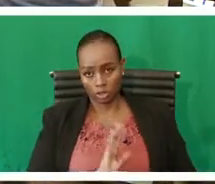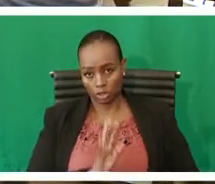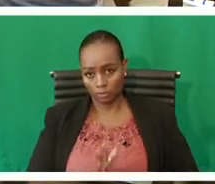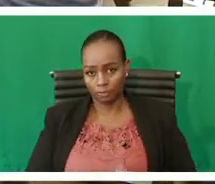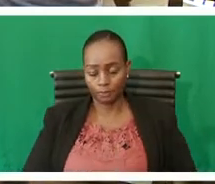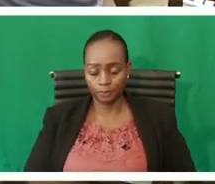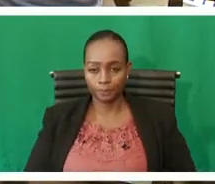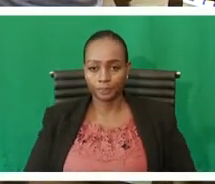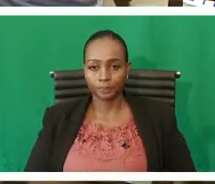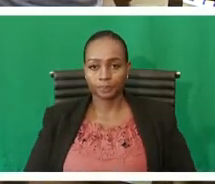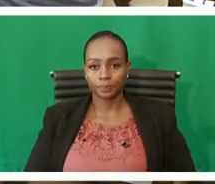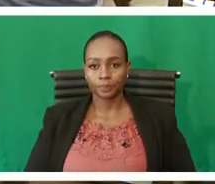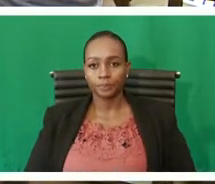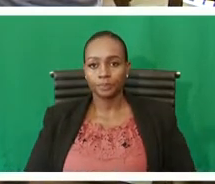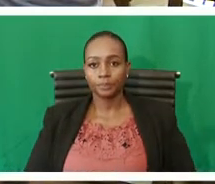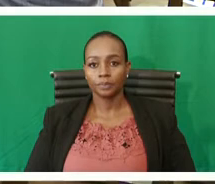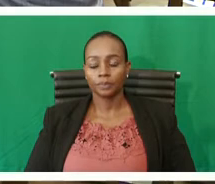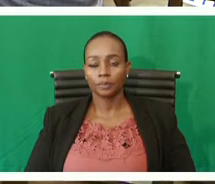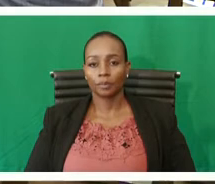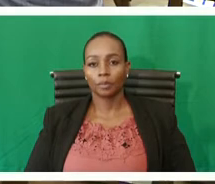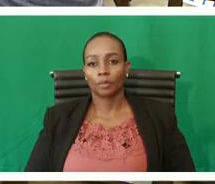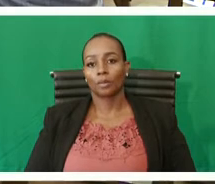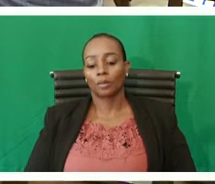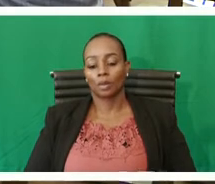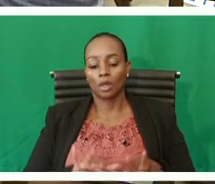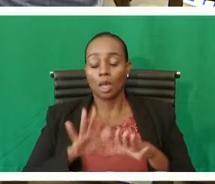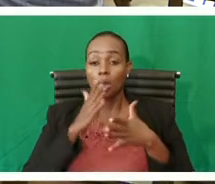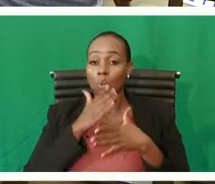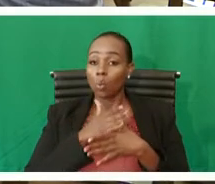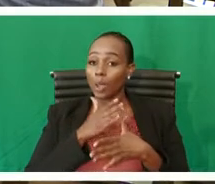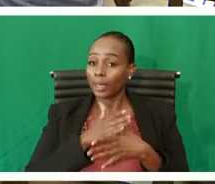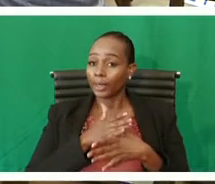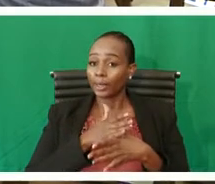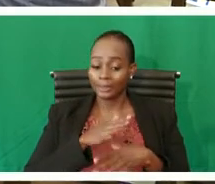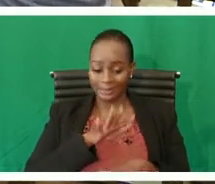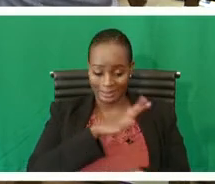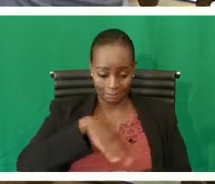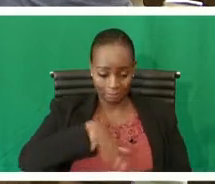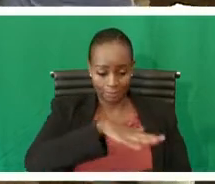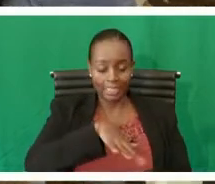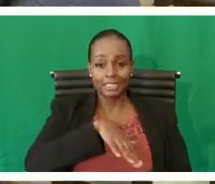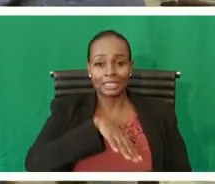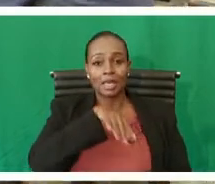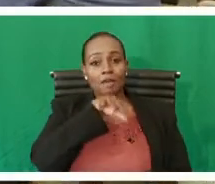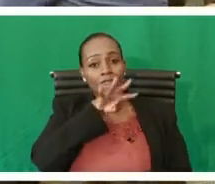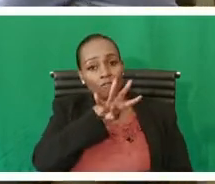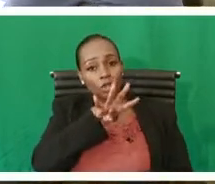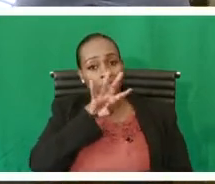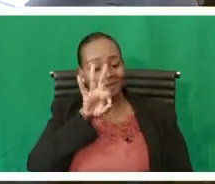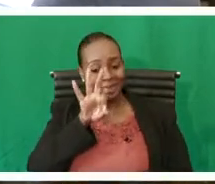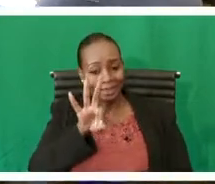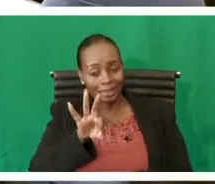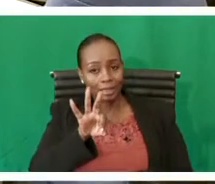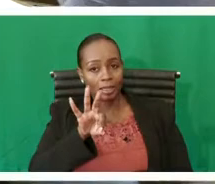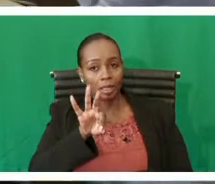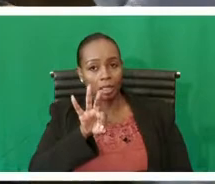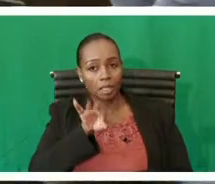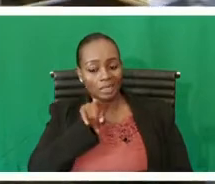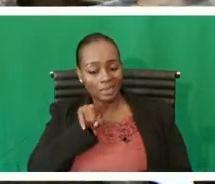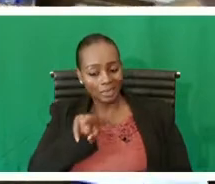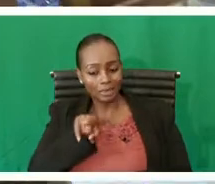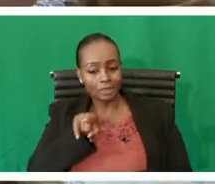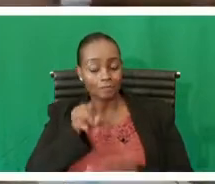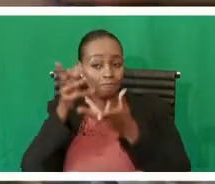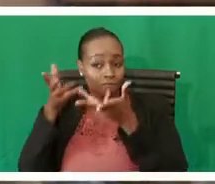Work to install internal reticulation in 43 informal settlement is in progress. One of these has been